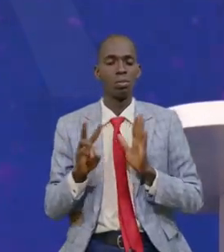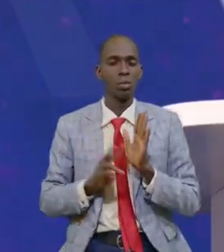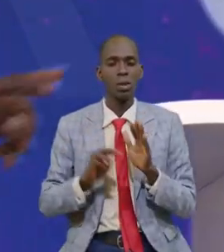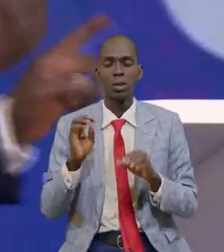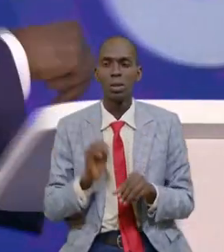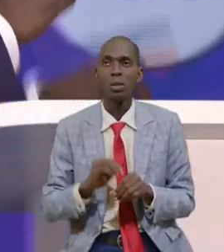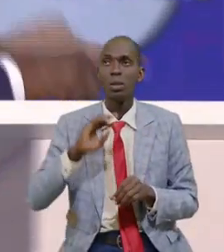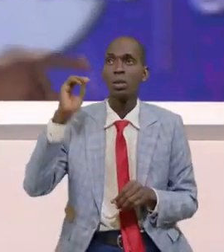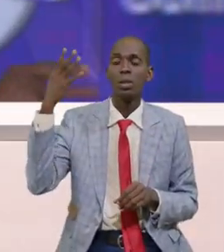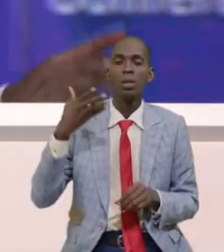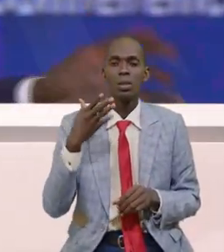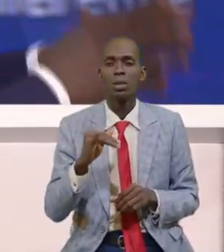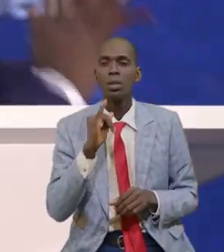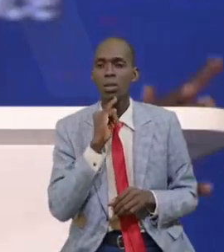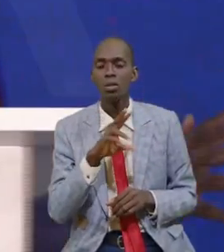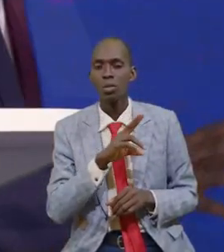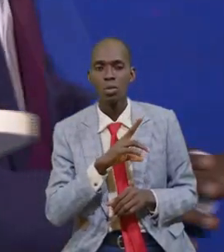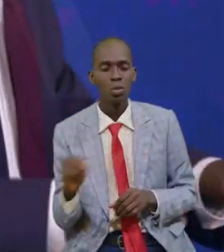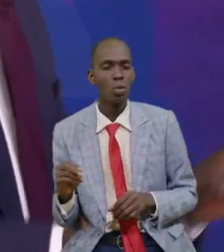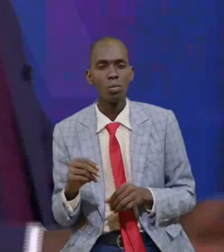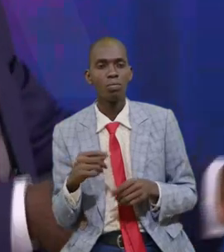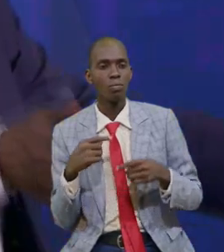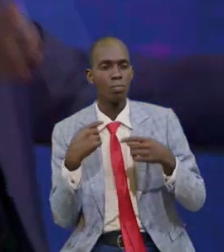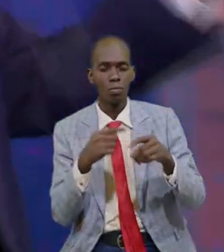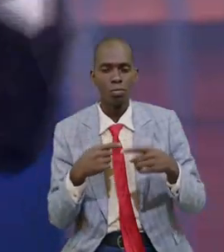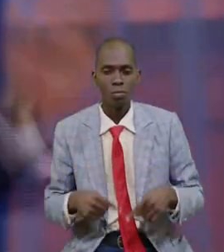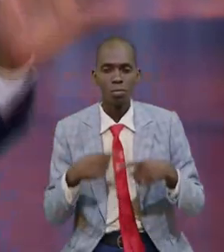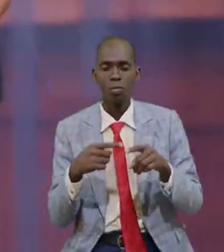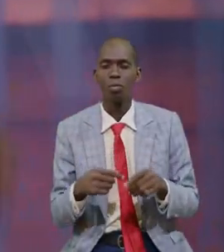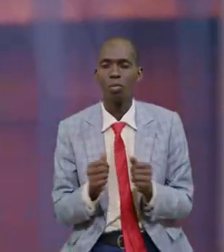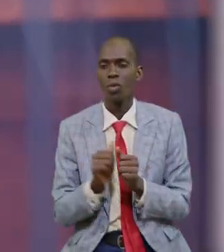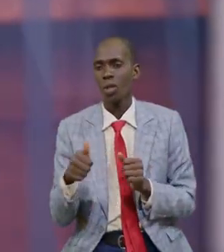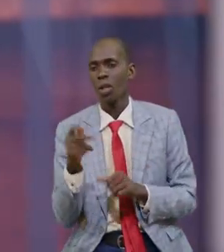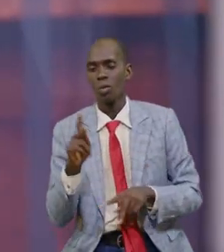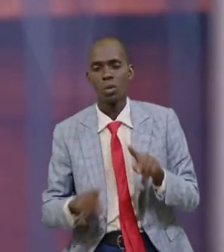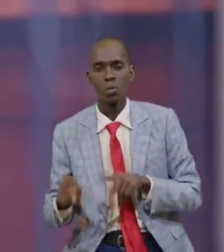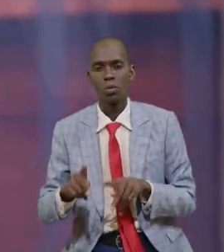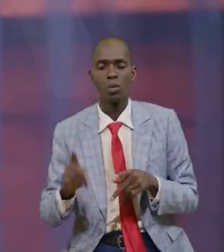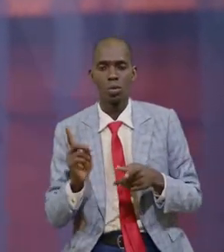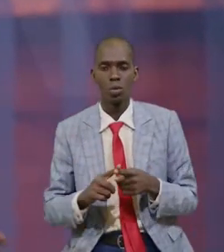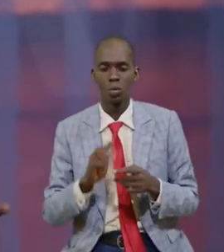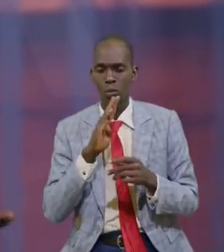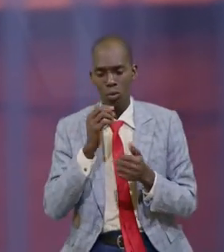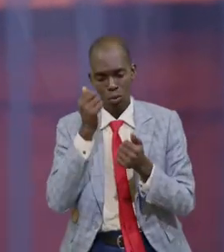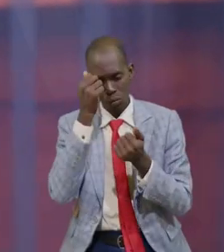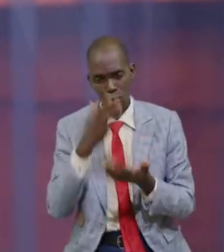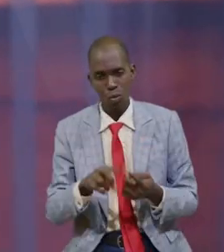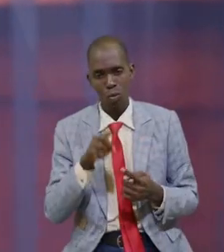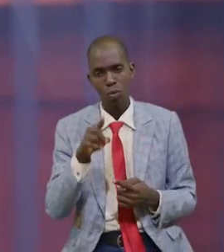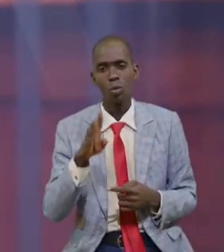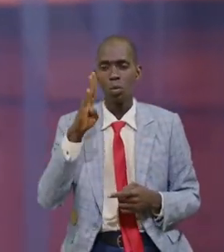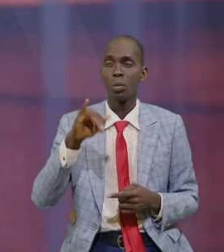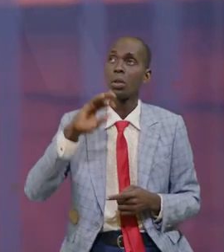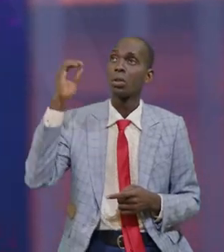grace. There's no browbeating, beating other people to submission by grace. Grace does not do